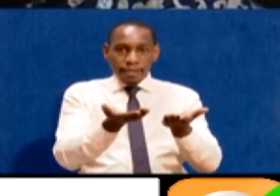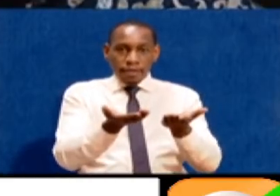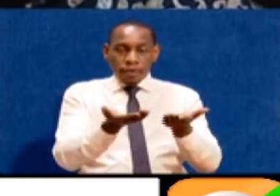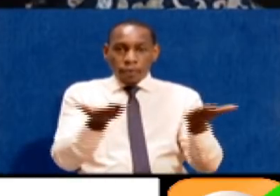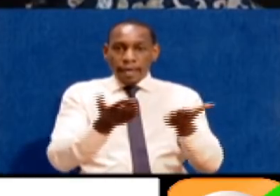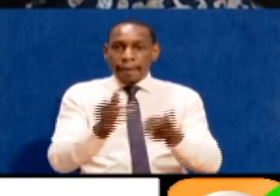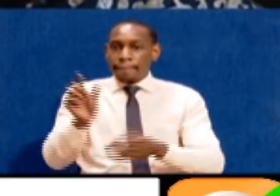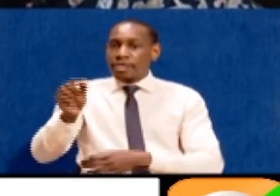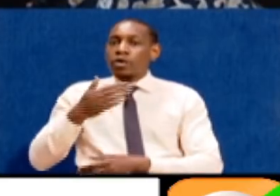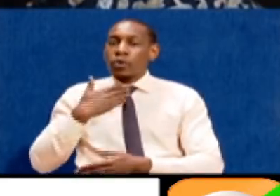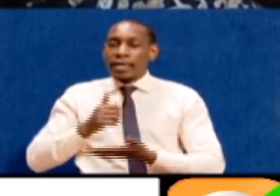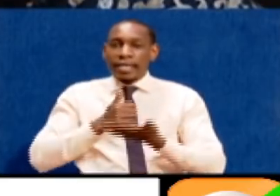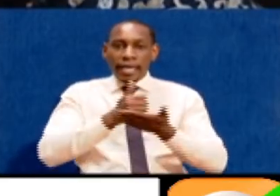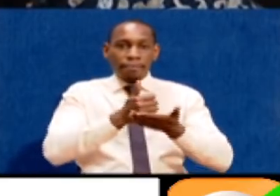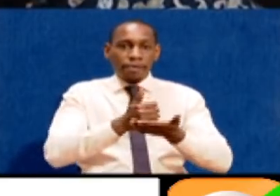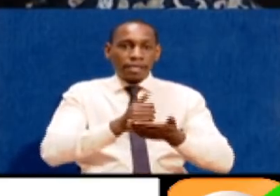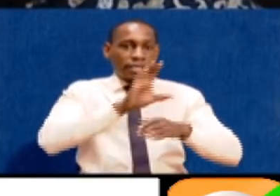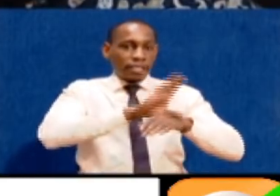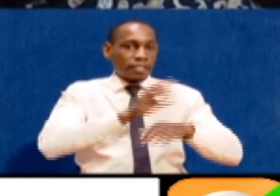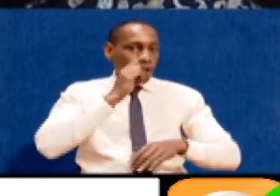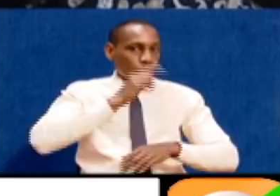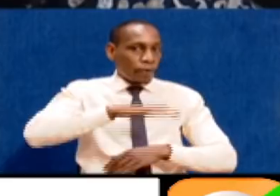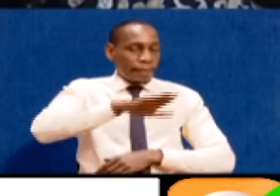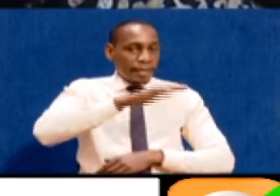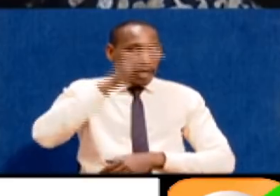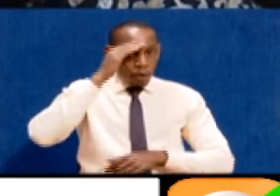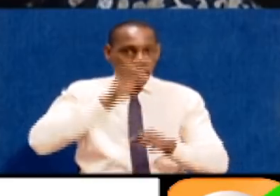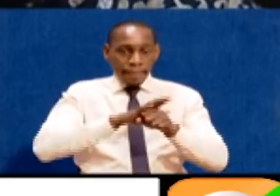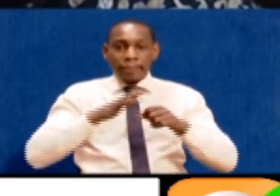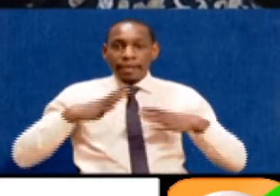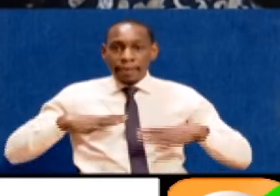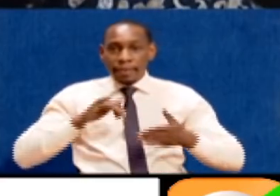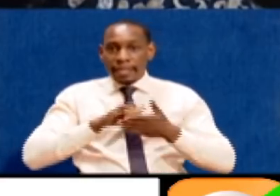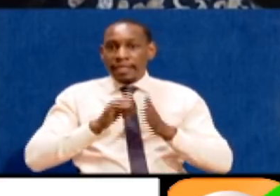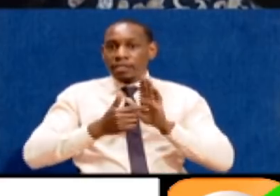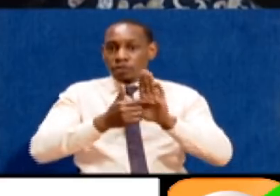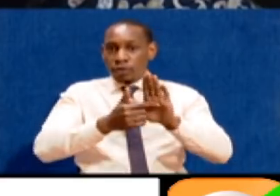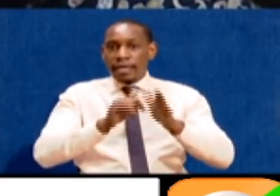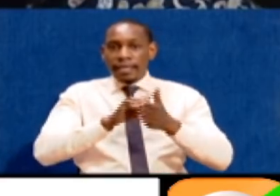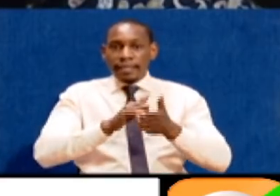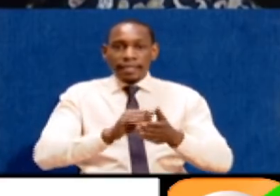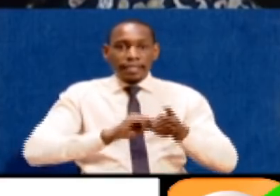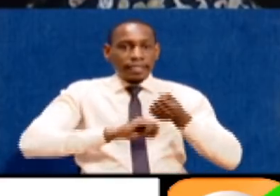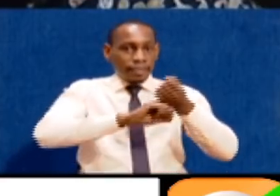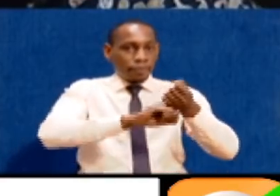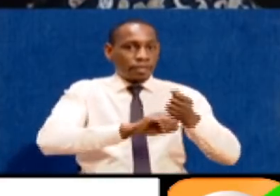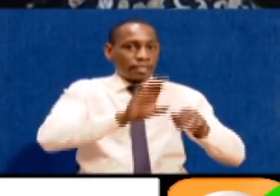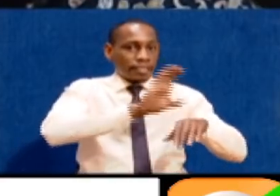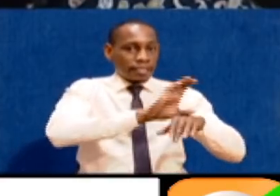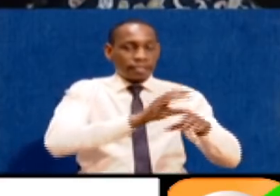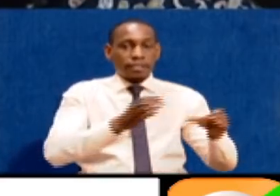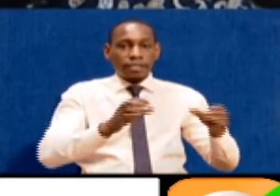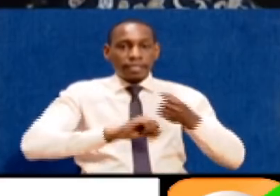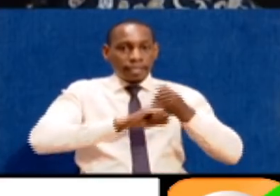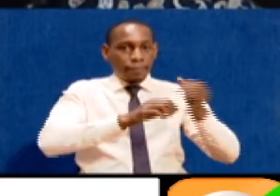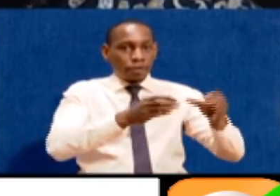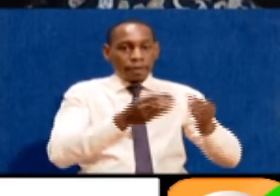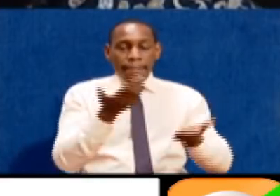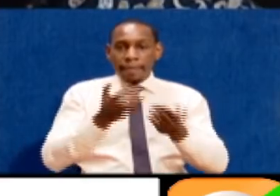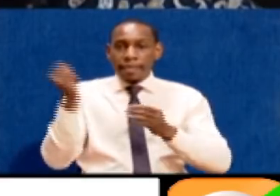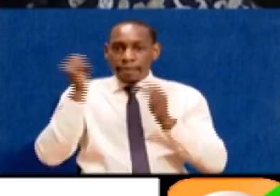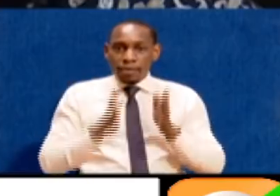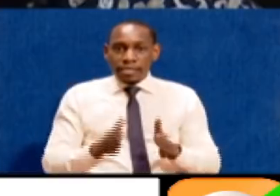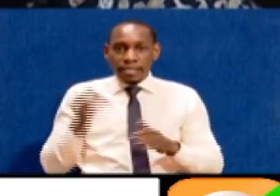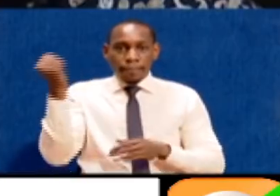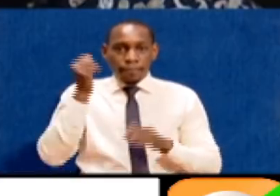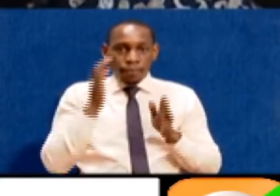wants to help a church in their home area, and I know many people take that as a sign of having given back to their church, their community, whether they are